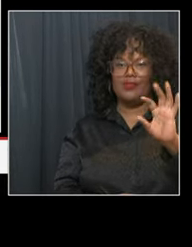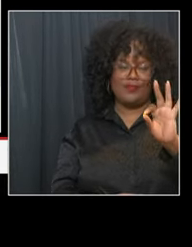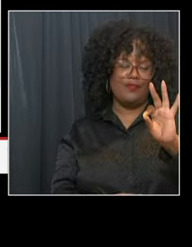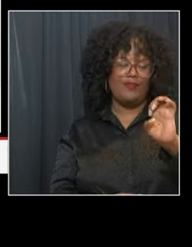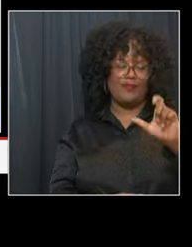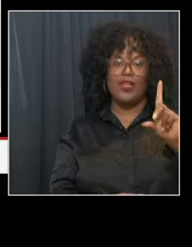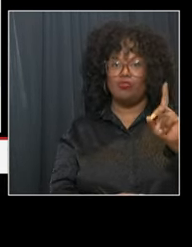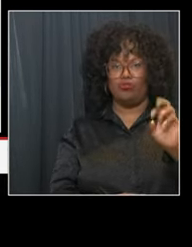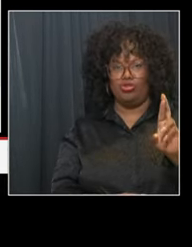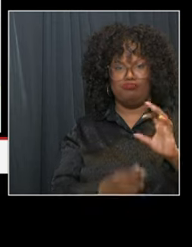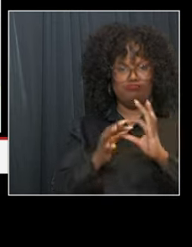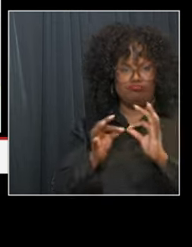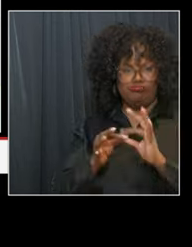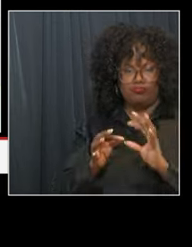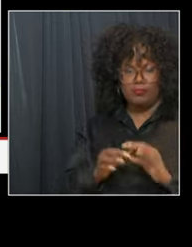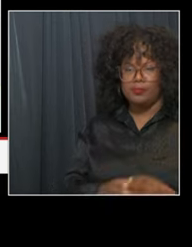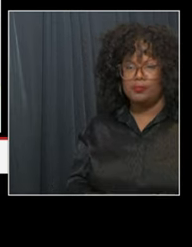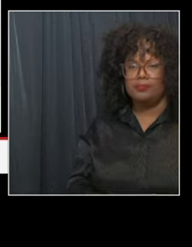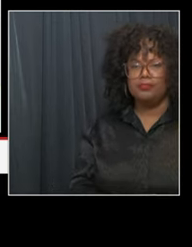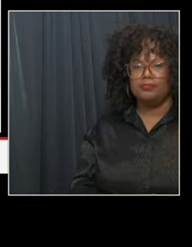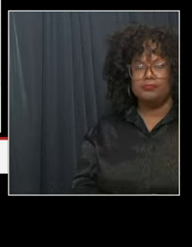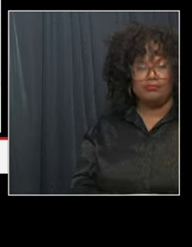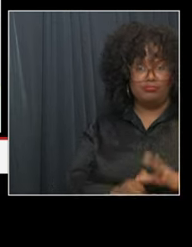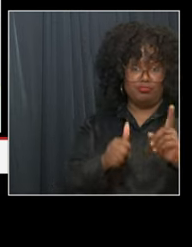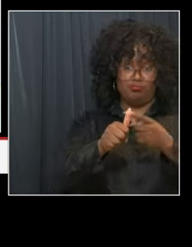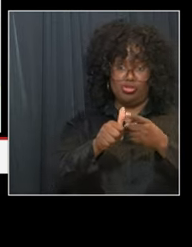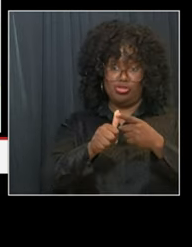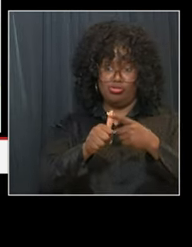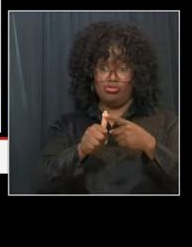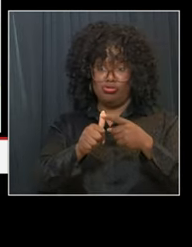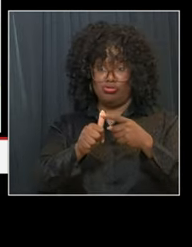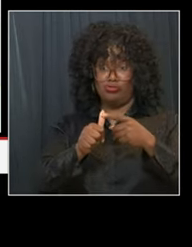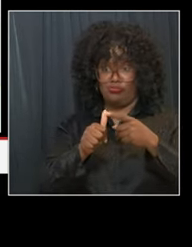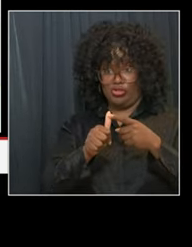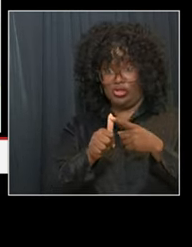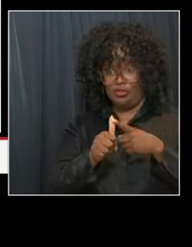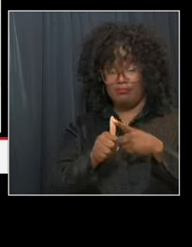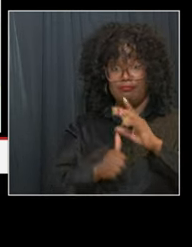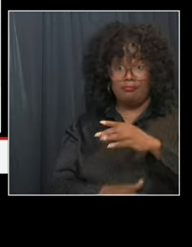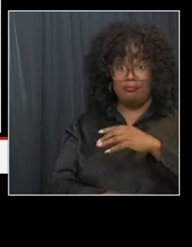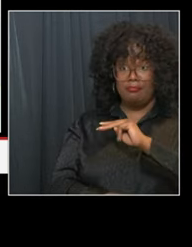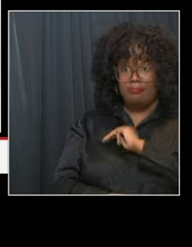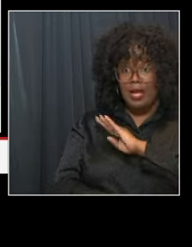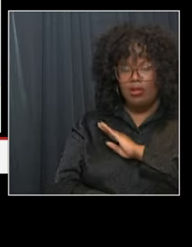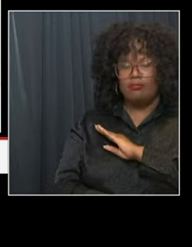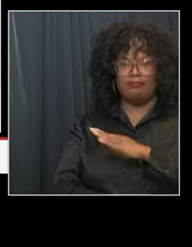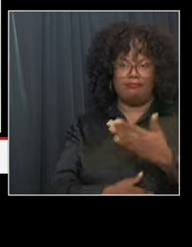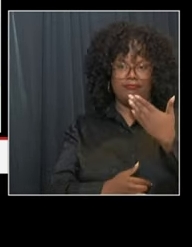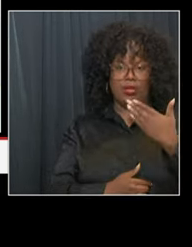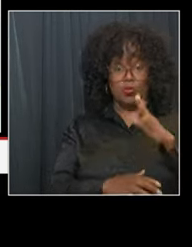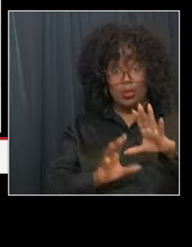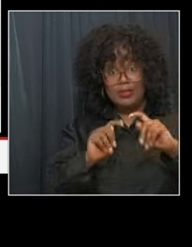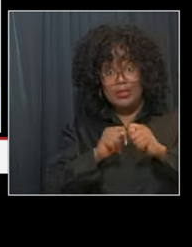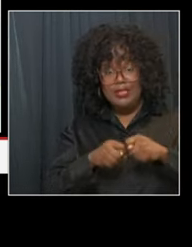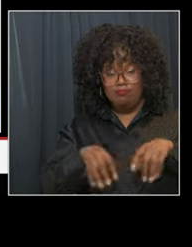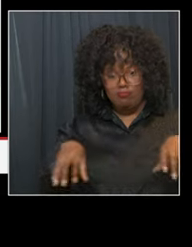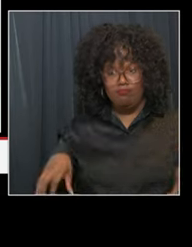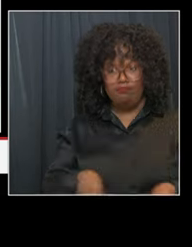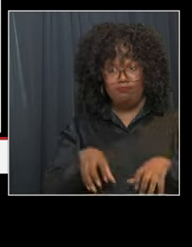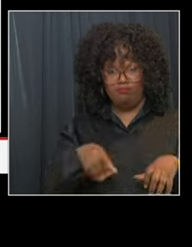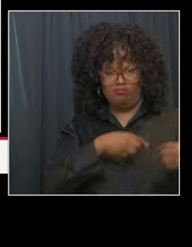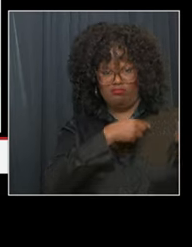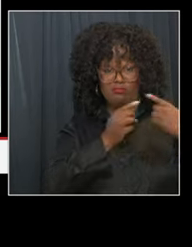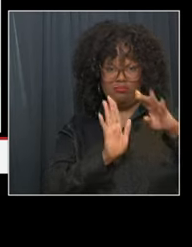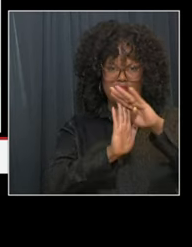Well, first and foremost, thank you, Mayor. Kudos to your team for this, putting together this budget. I know it was